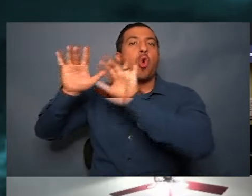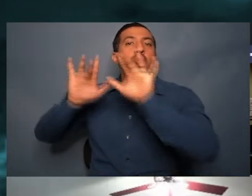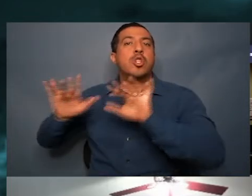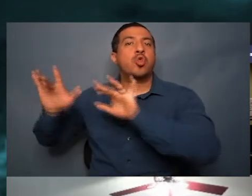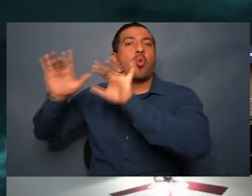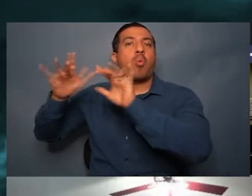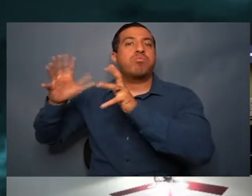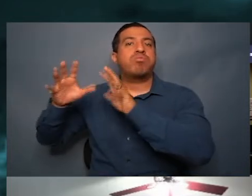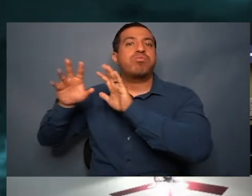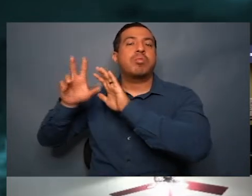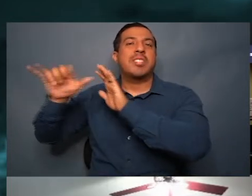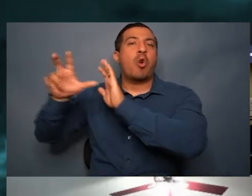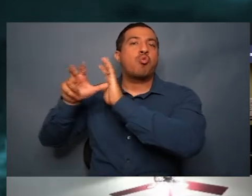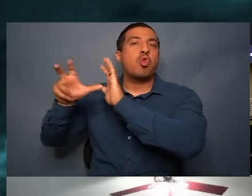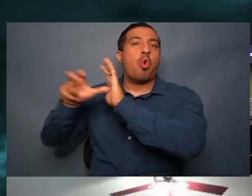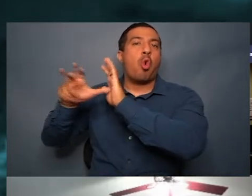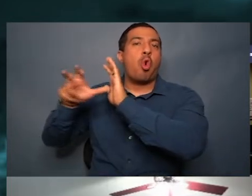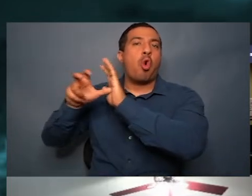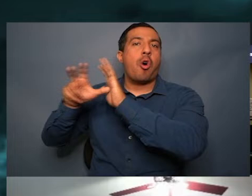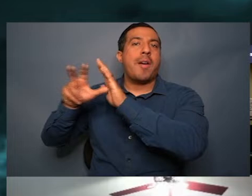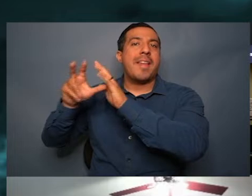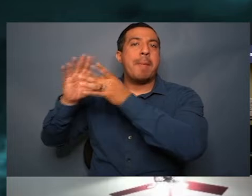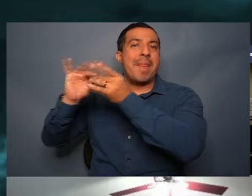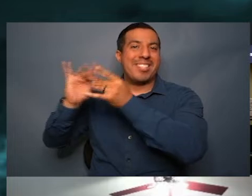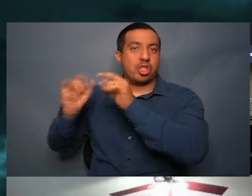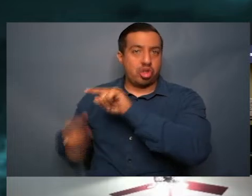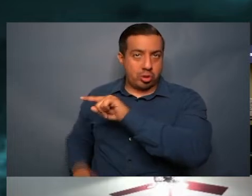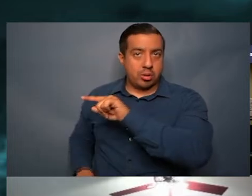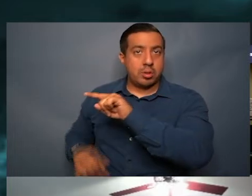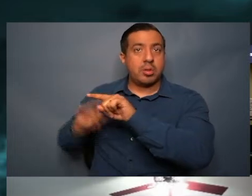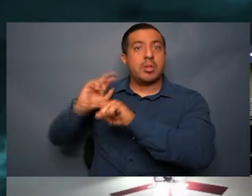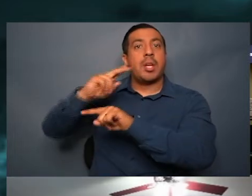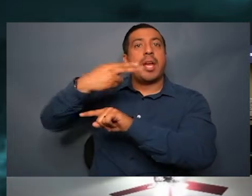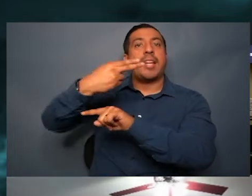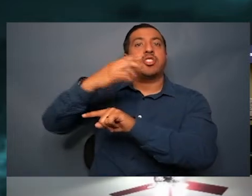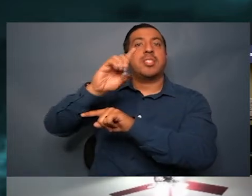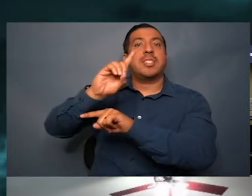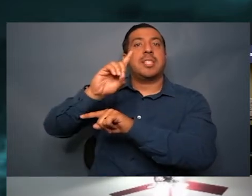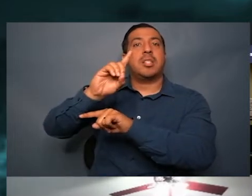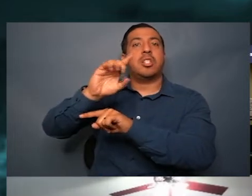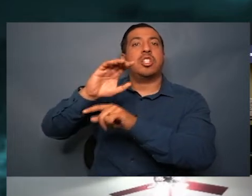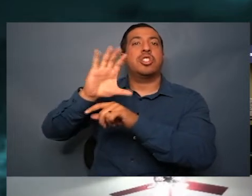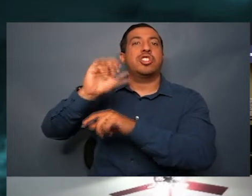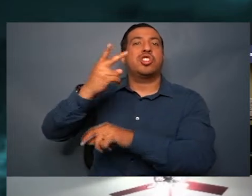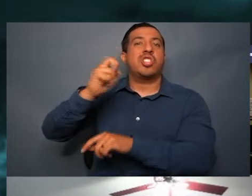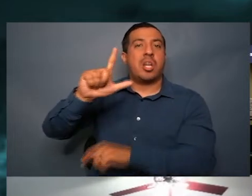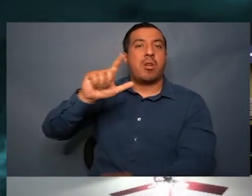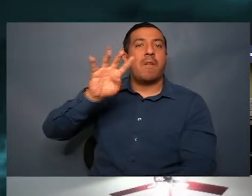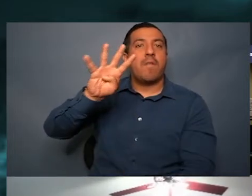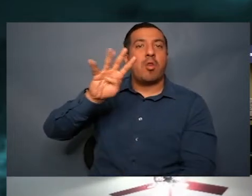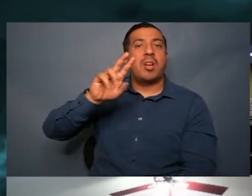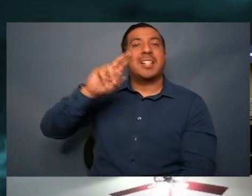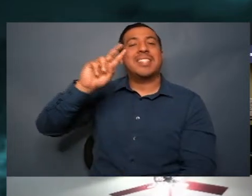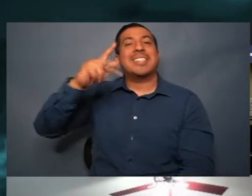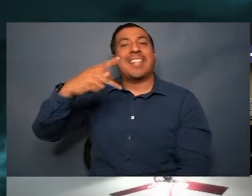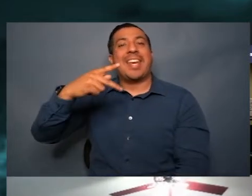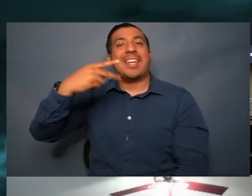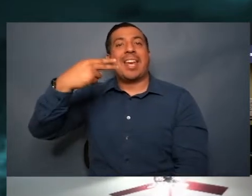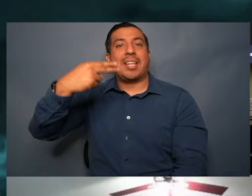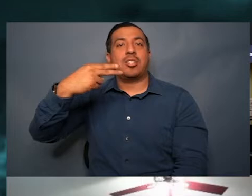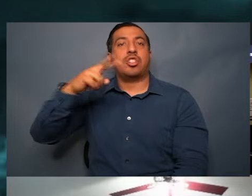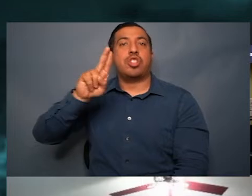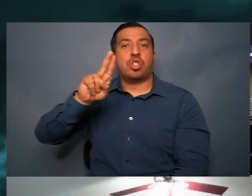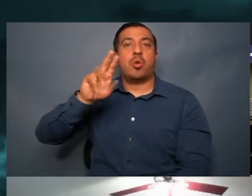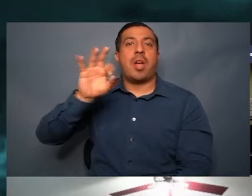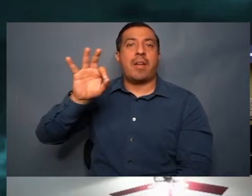can find on the radio stations at HD Channel 4 on KUHF FM.